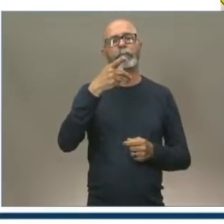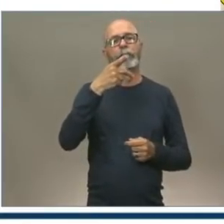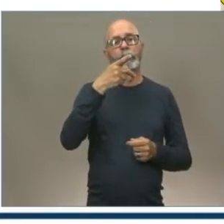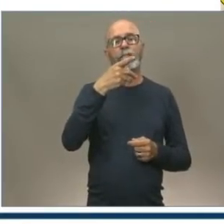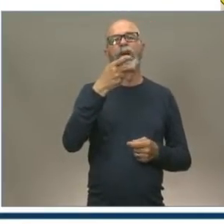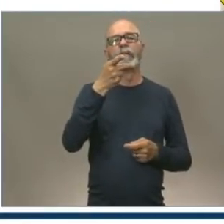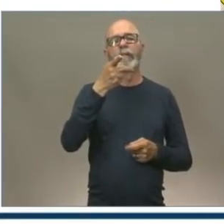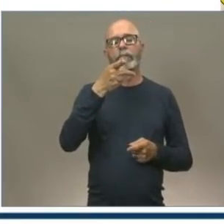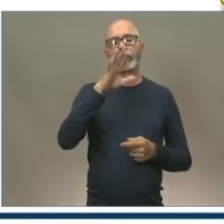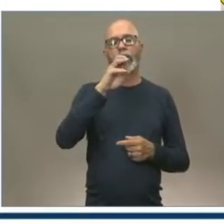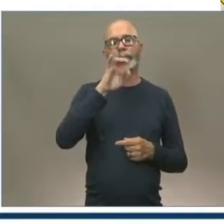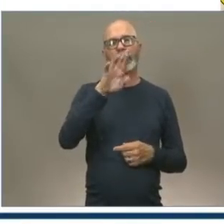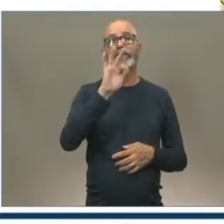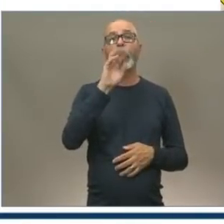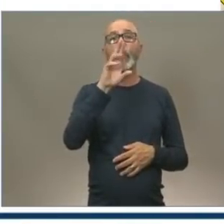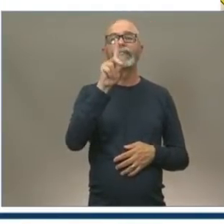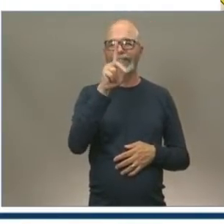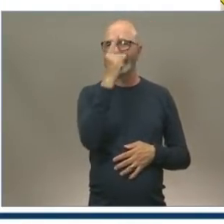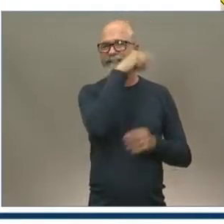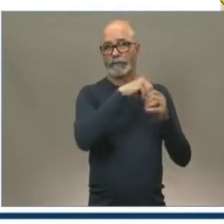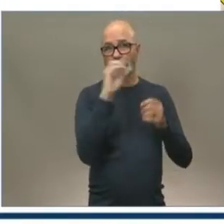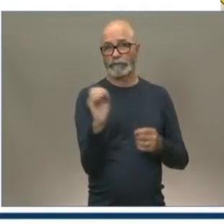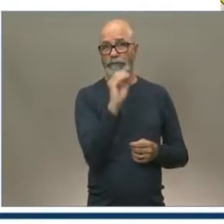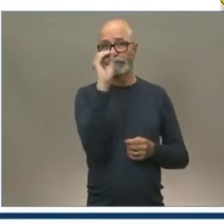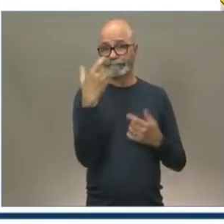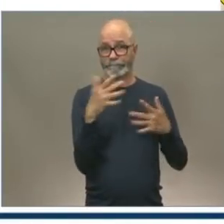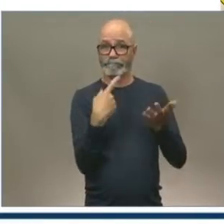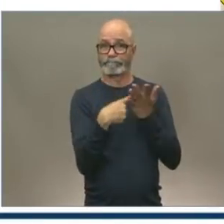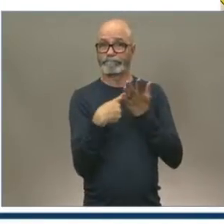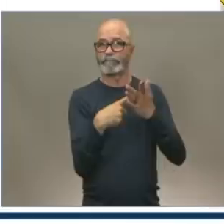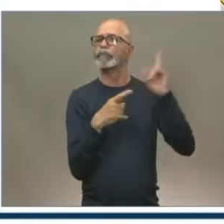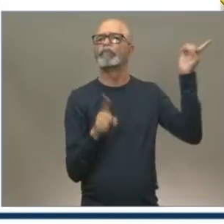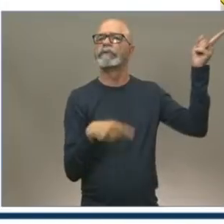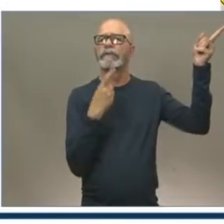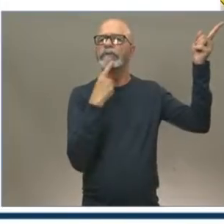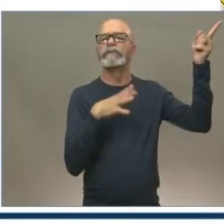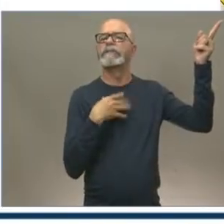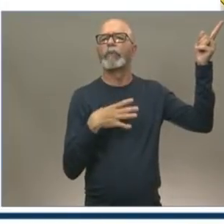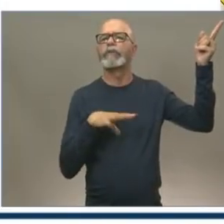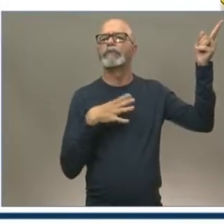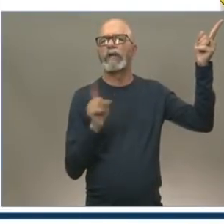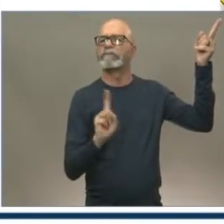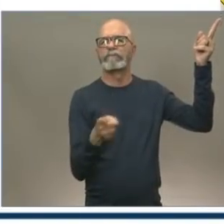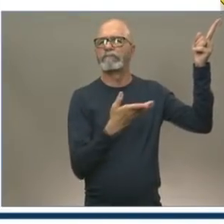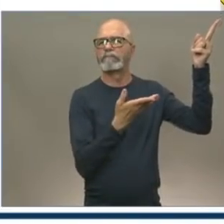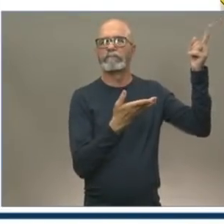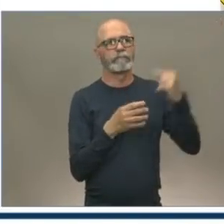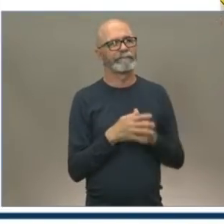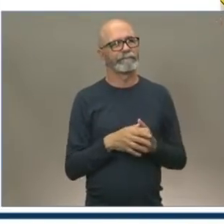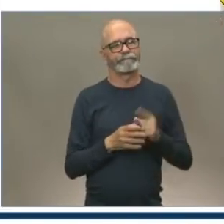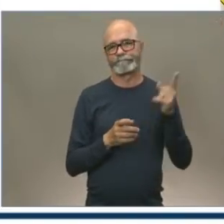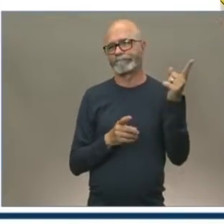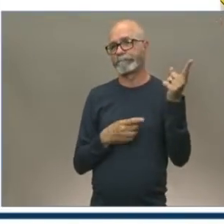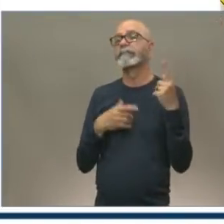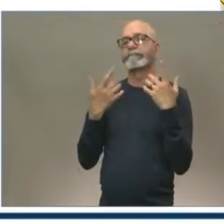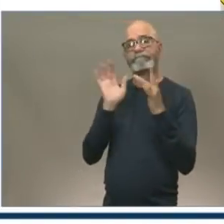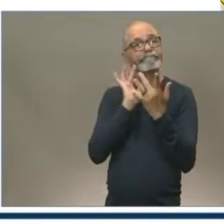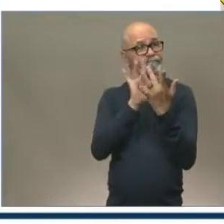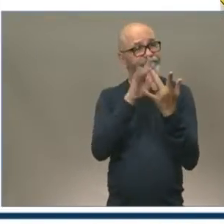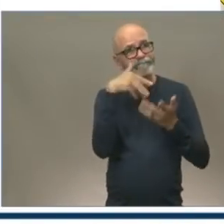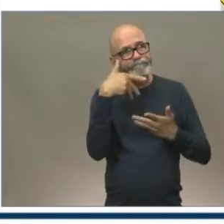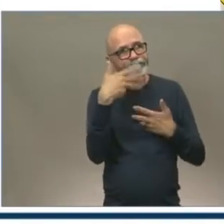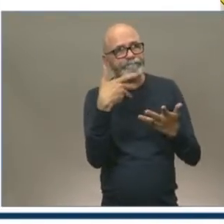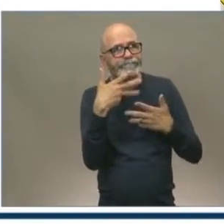if you have, could you tell us what he asked for and what you told him? I did reach out to him after I spoke to the